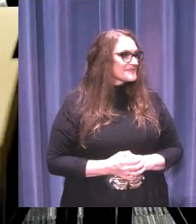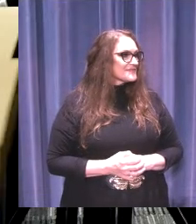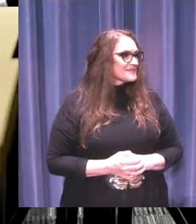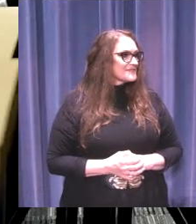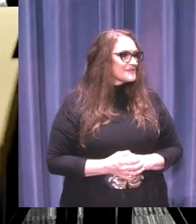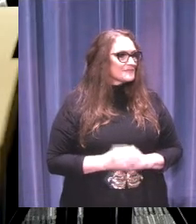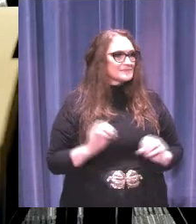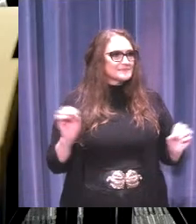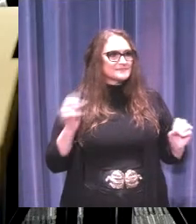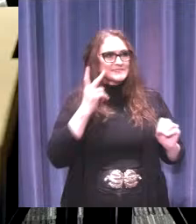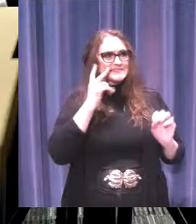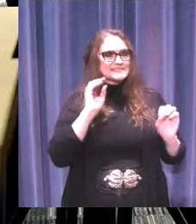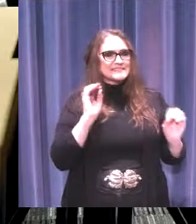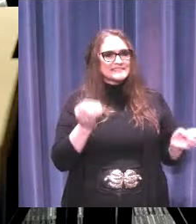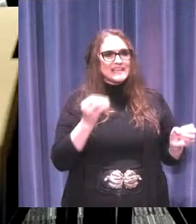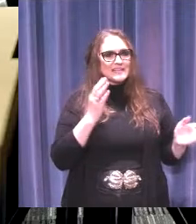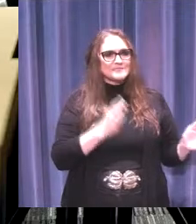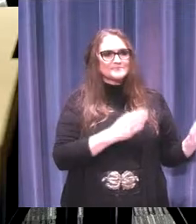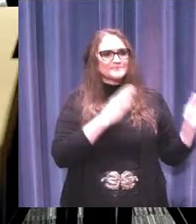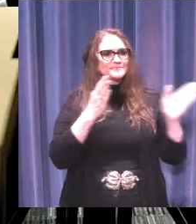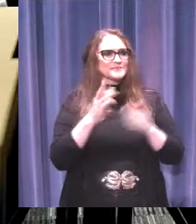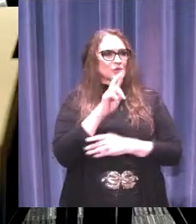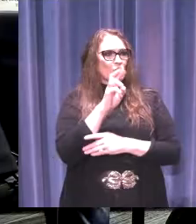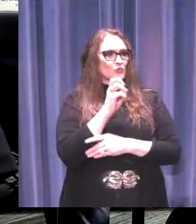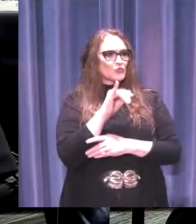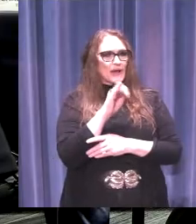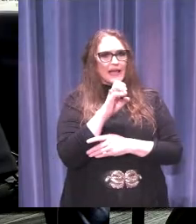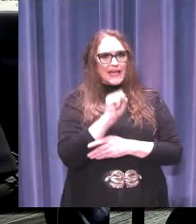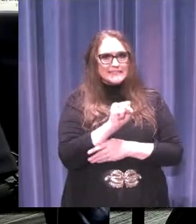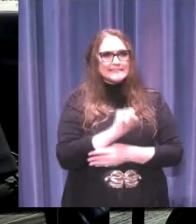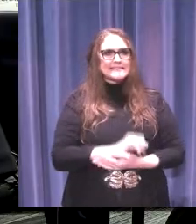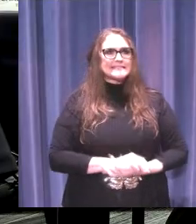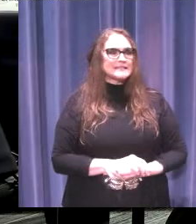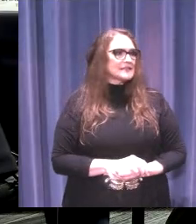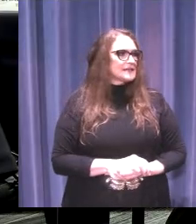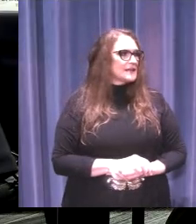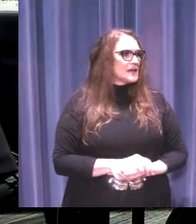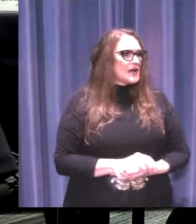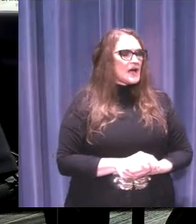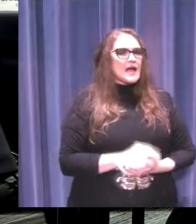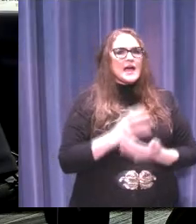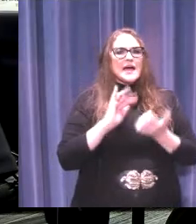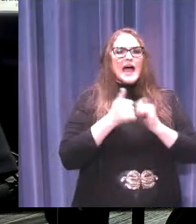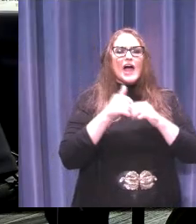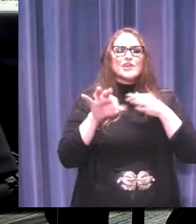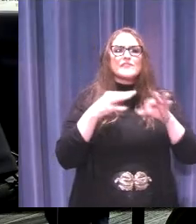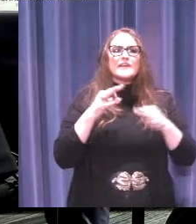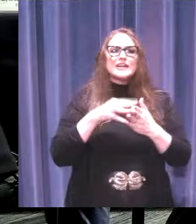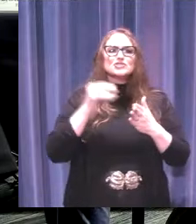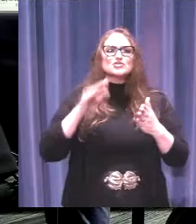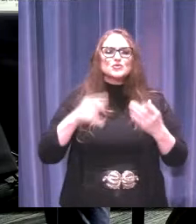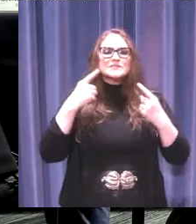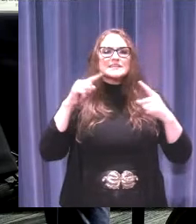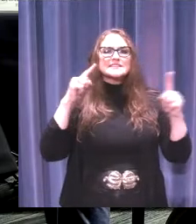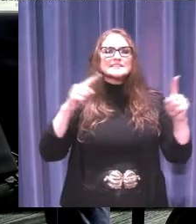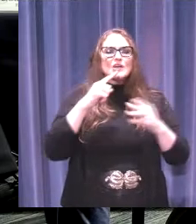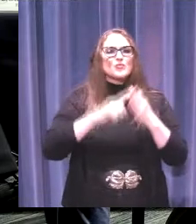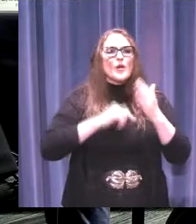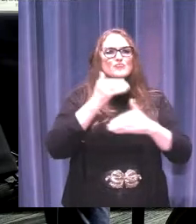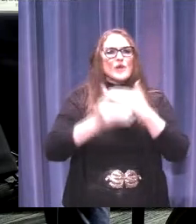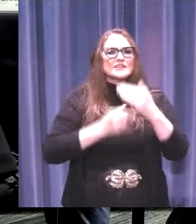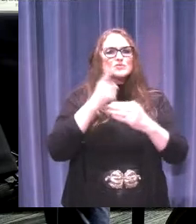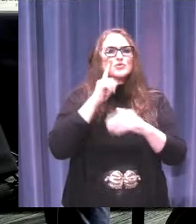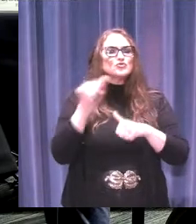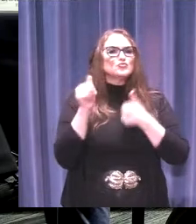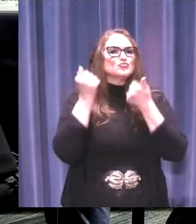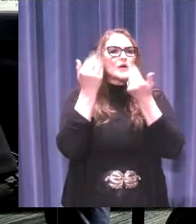Seeing none, we move to Trustee Reyes. Hello. Hi. How do you define student success, and what process would you